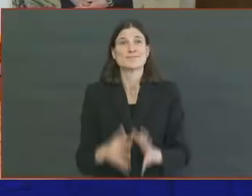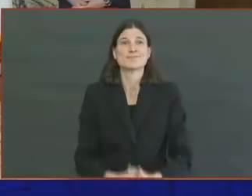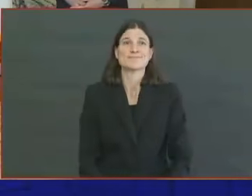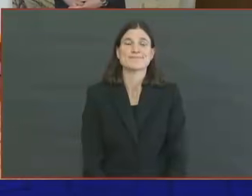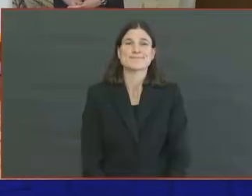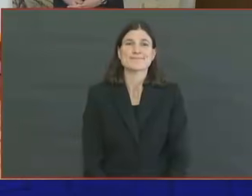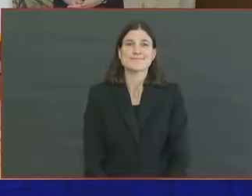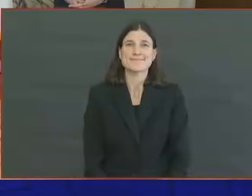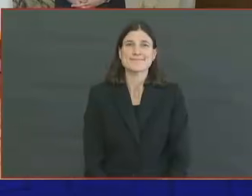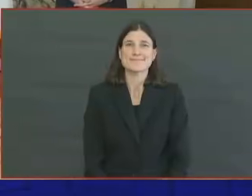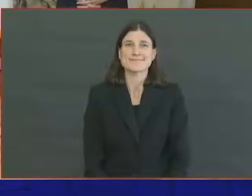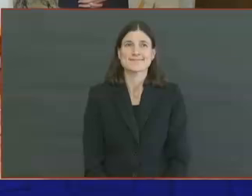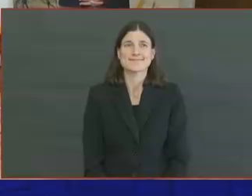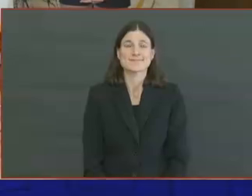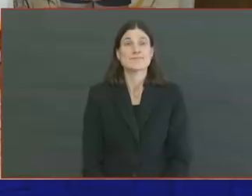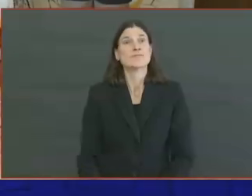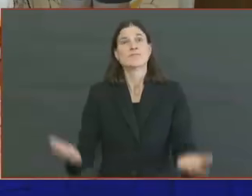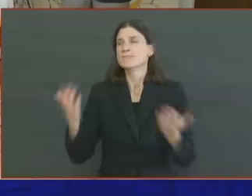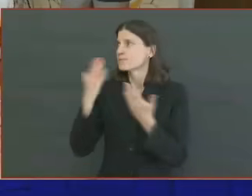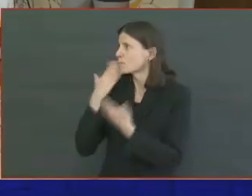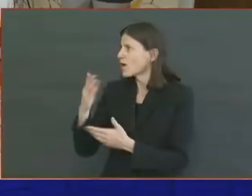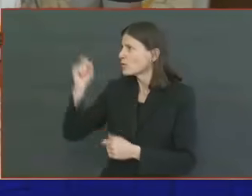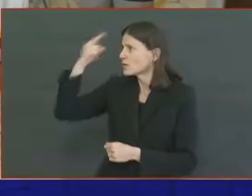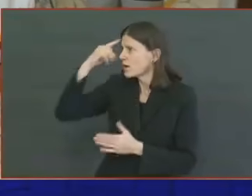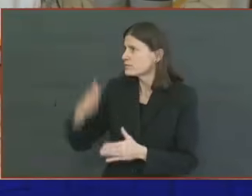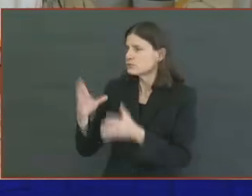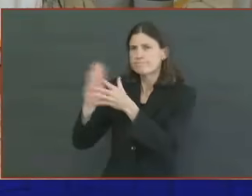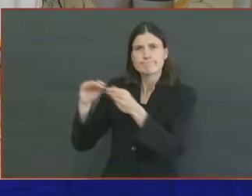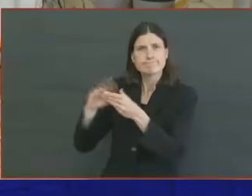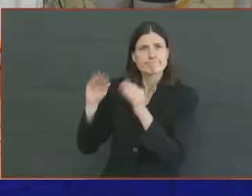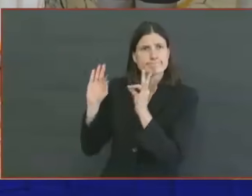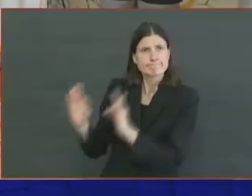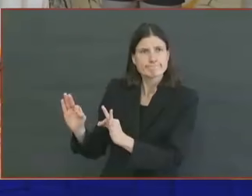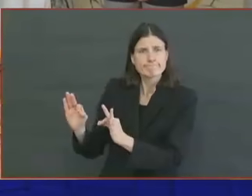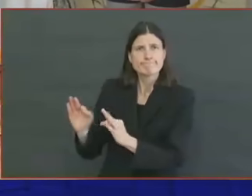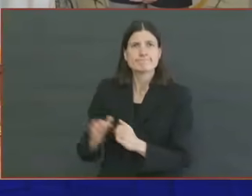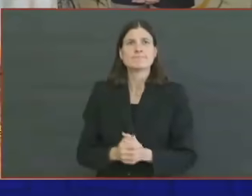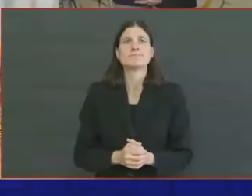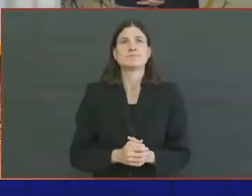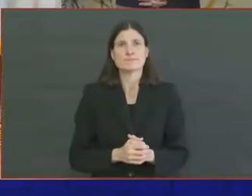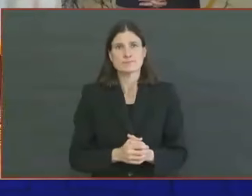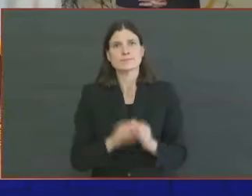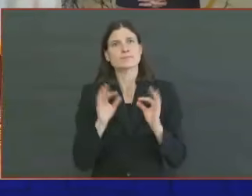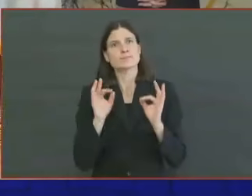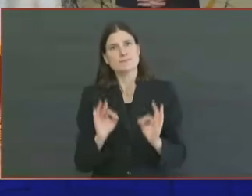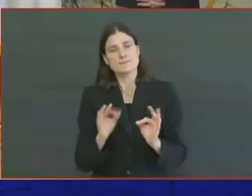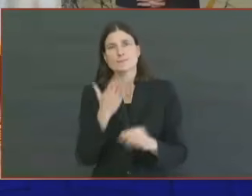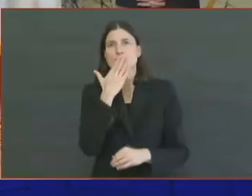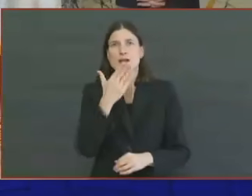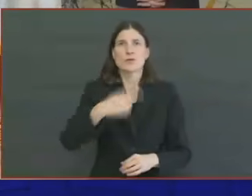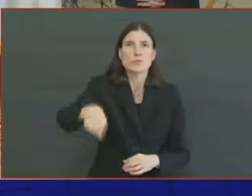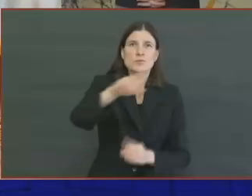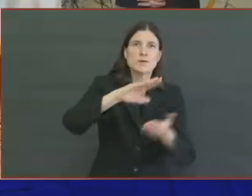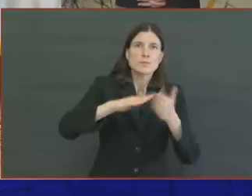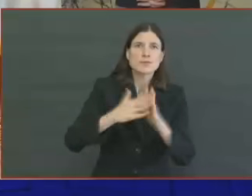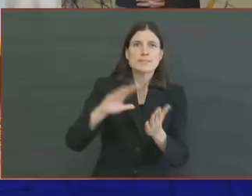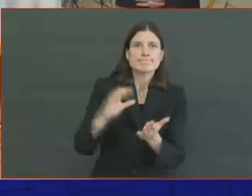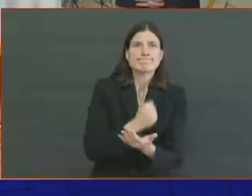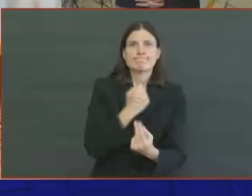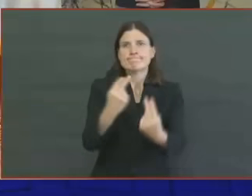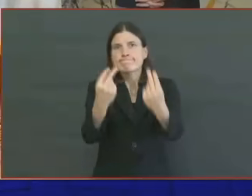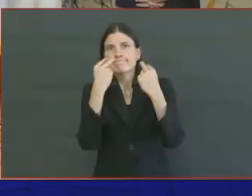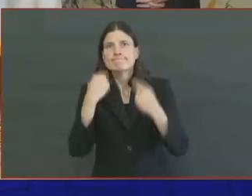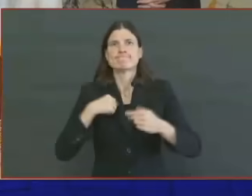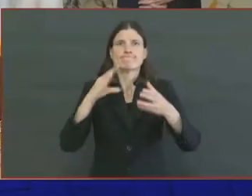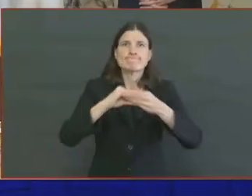Thank you, Governor. Good afternoon, everyone. Thank you, as always, for tuning in. I want to say a huge thank you